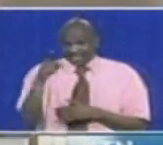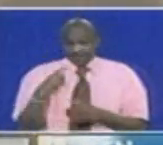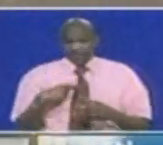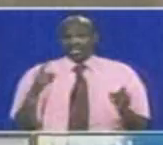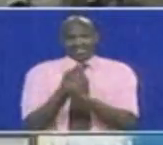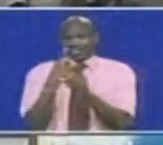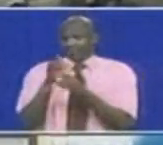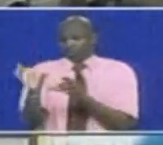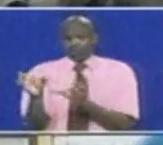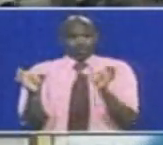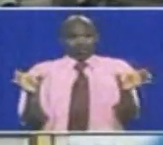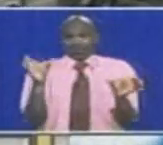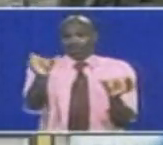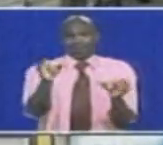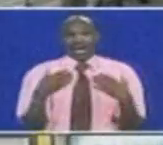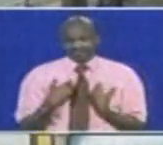various groups.